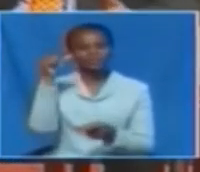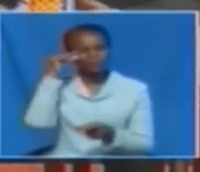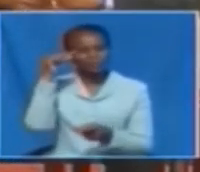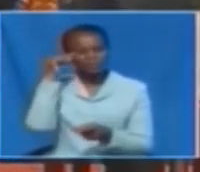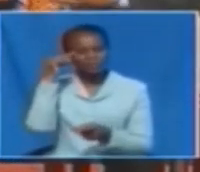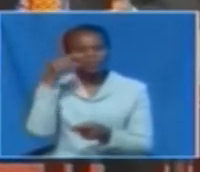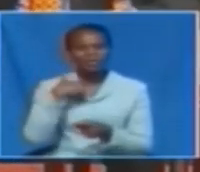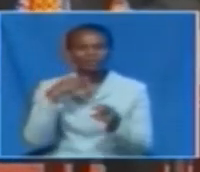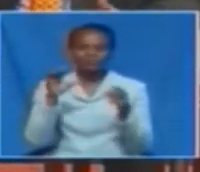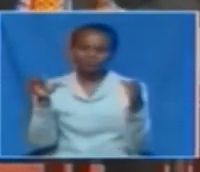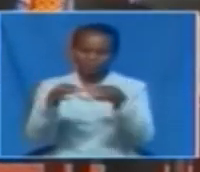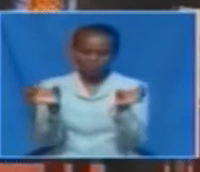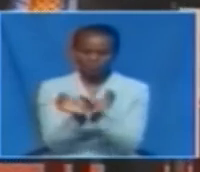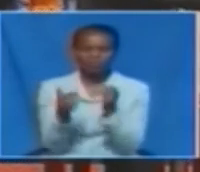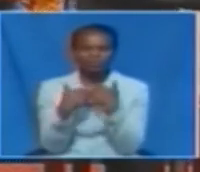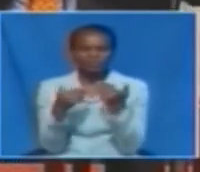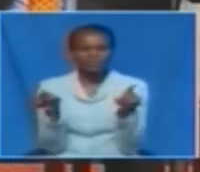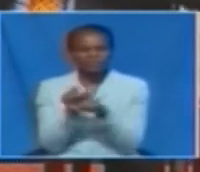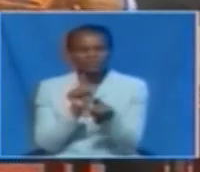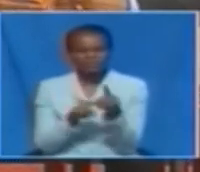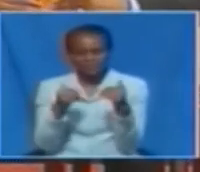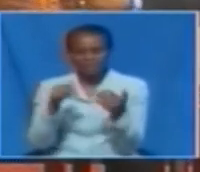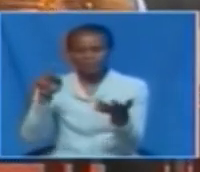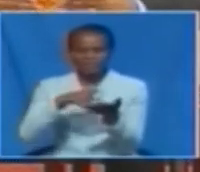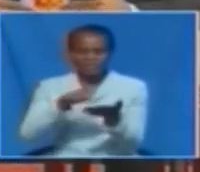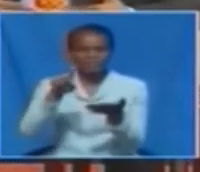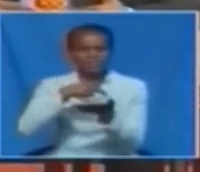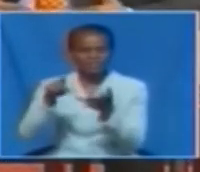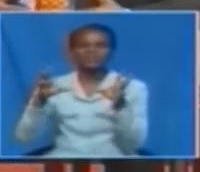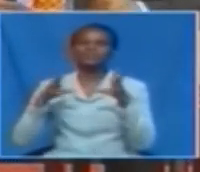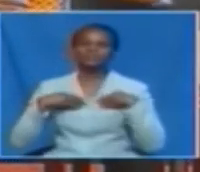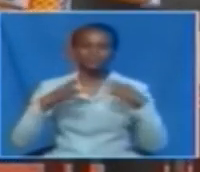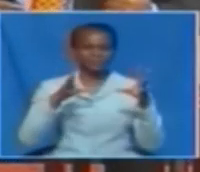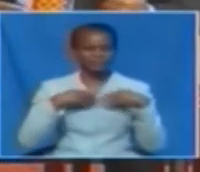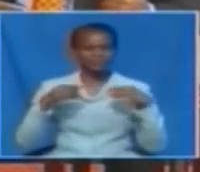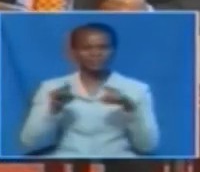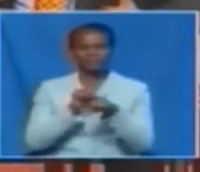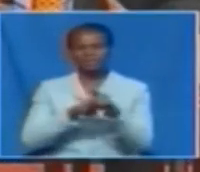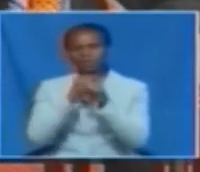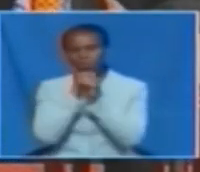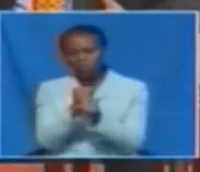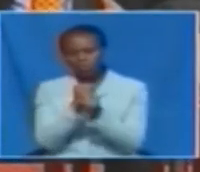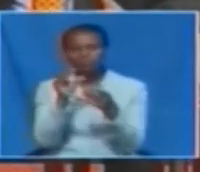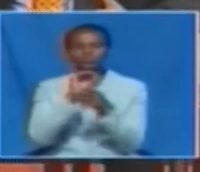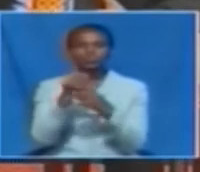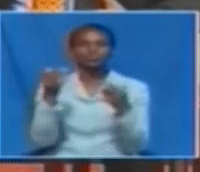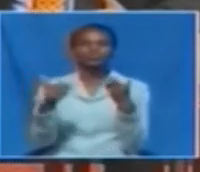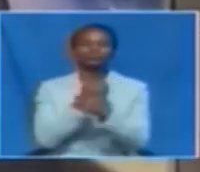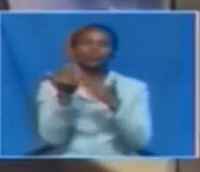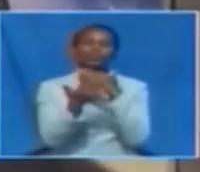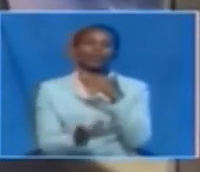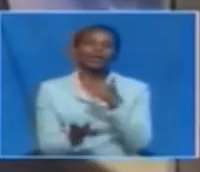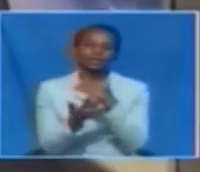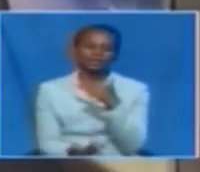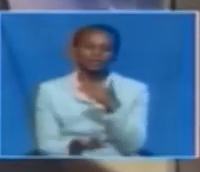seat. They will have no constituency. It remains now for parties to adopt either the old ones or new blood.